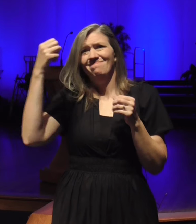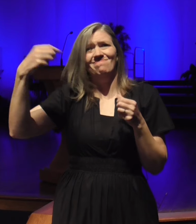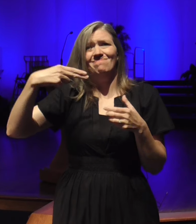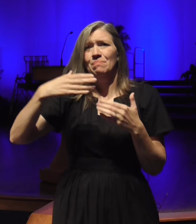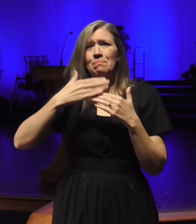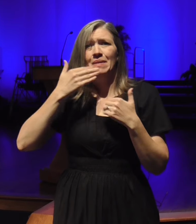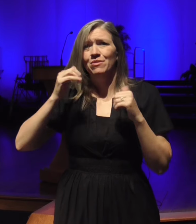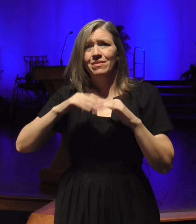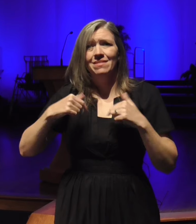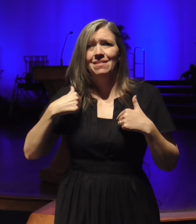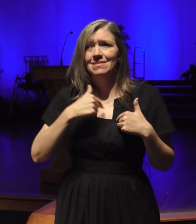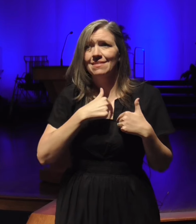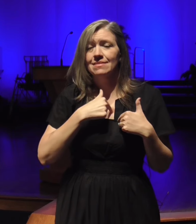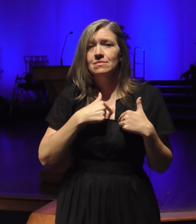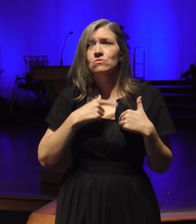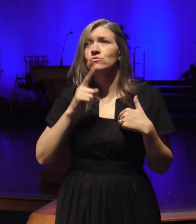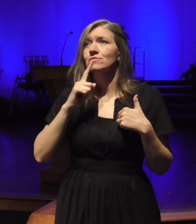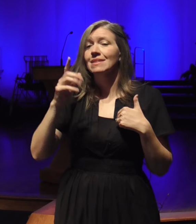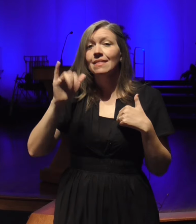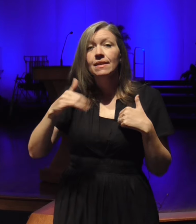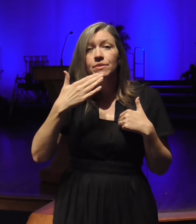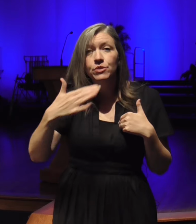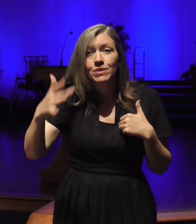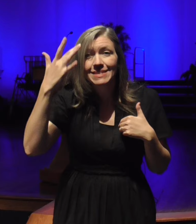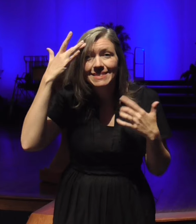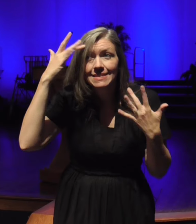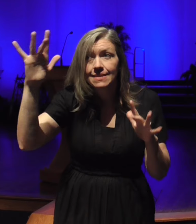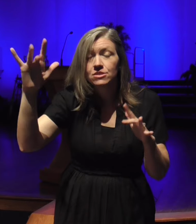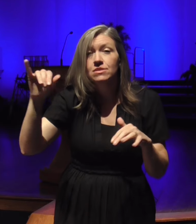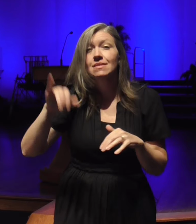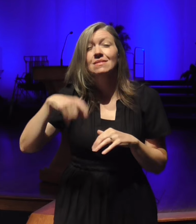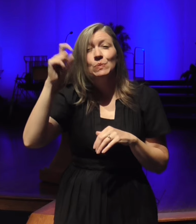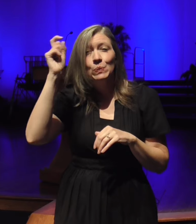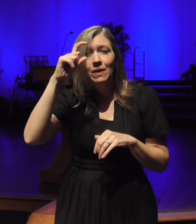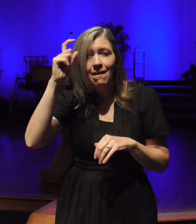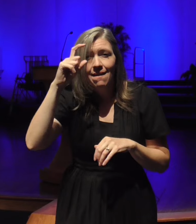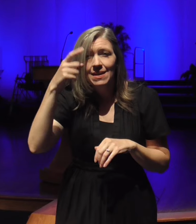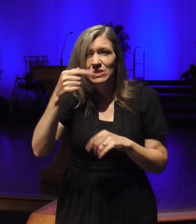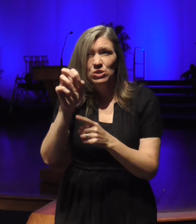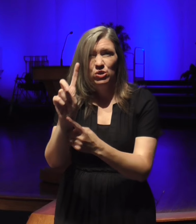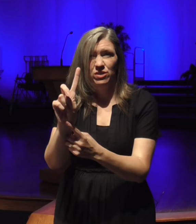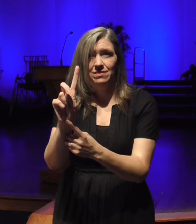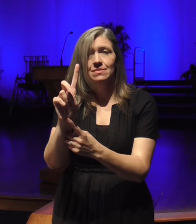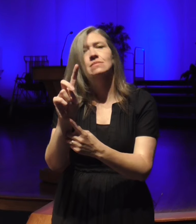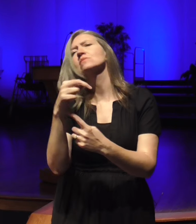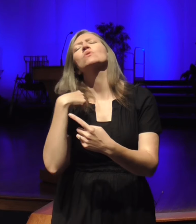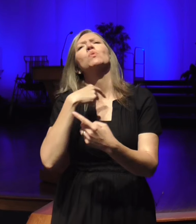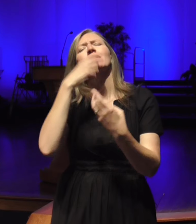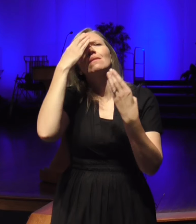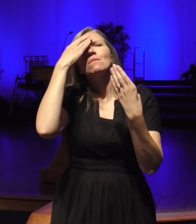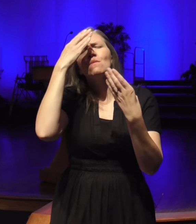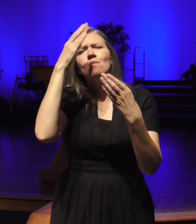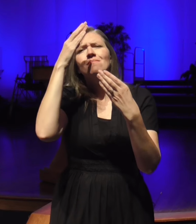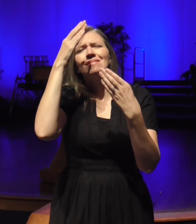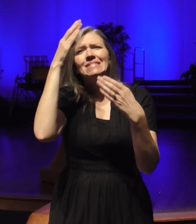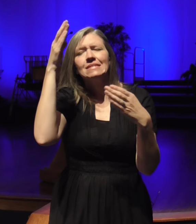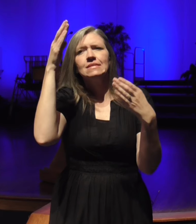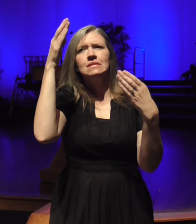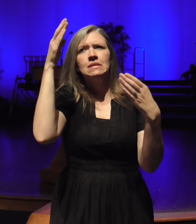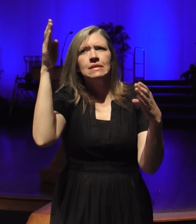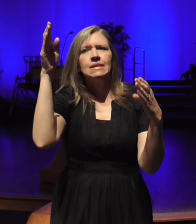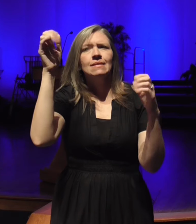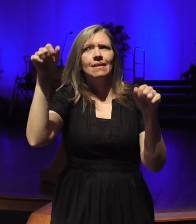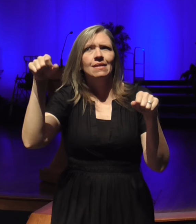is all there is can begin to inform us that it knows better than we do, that it's intelligent, that